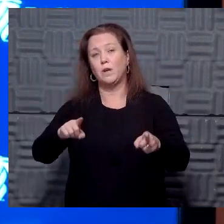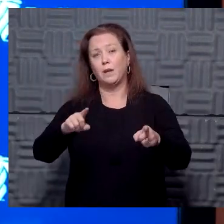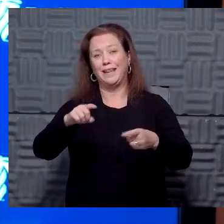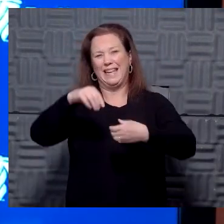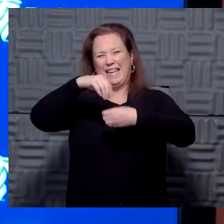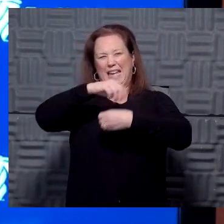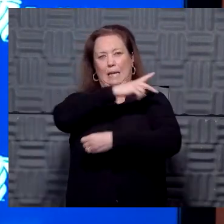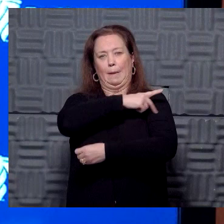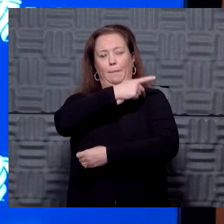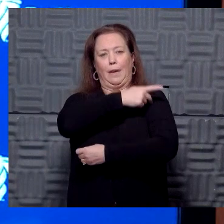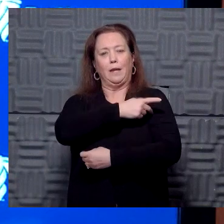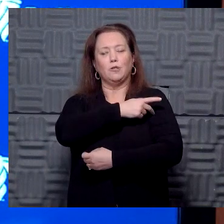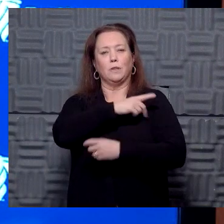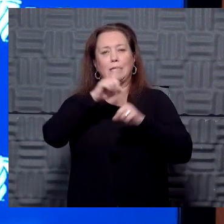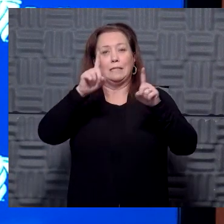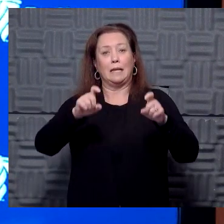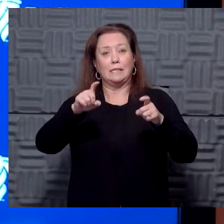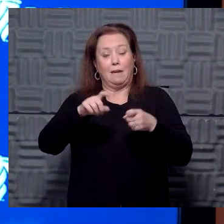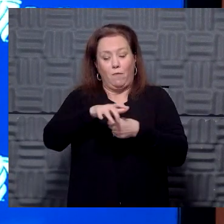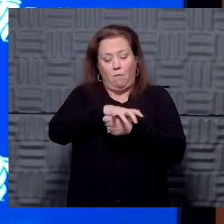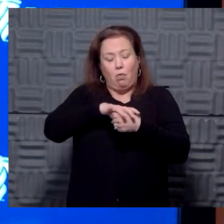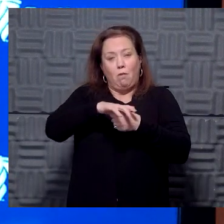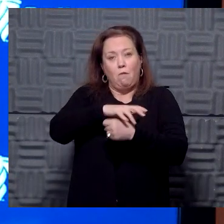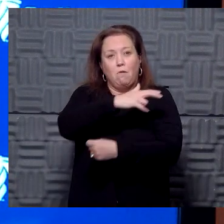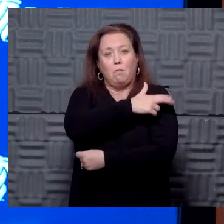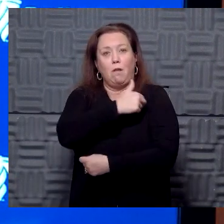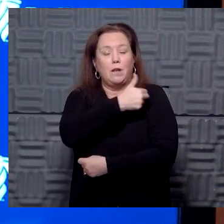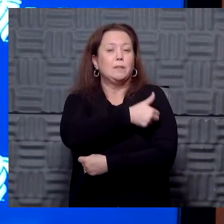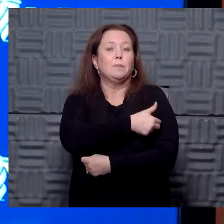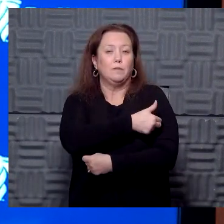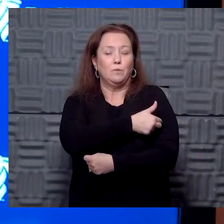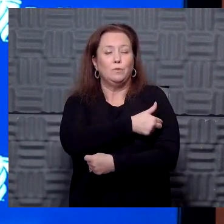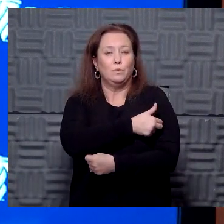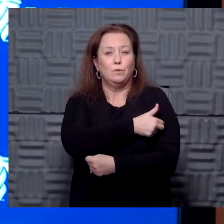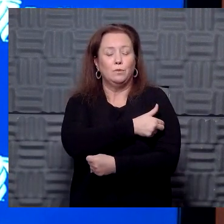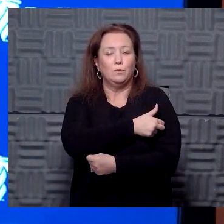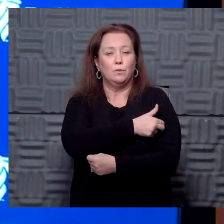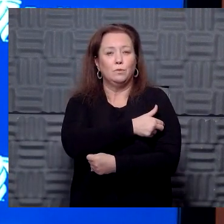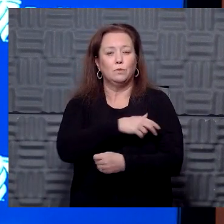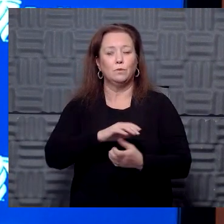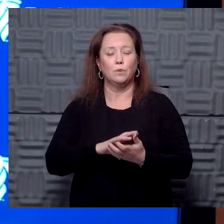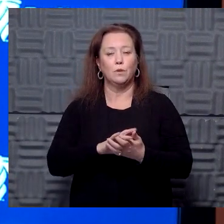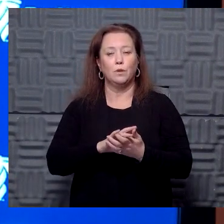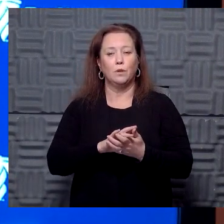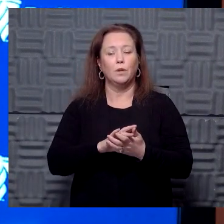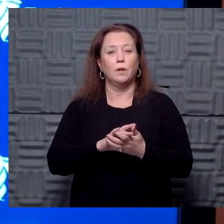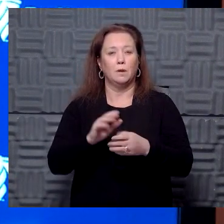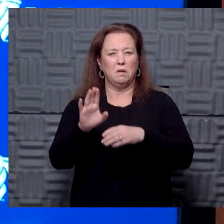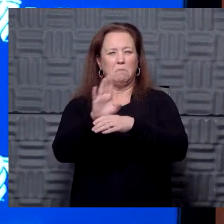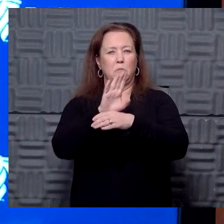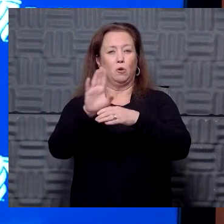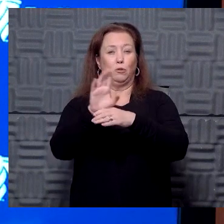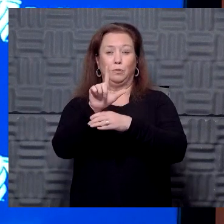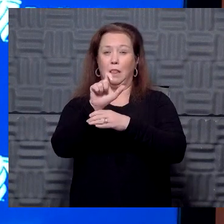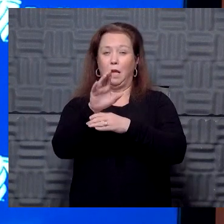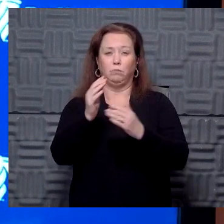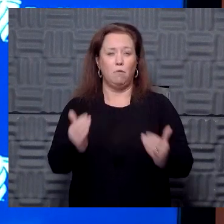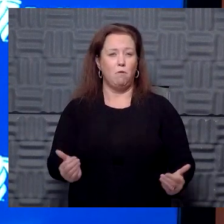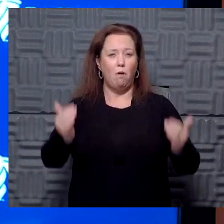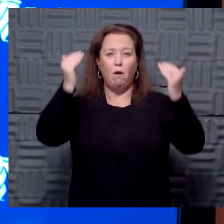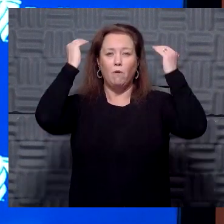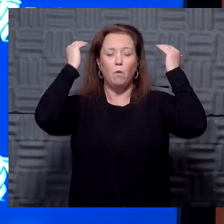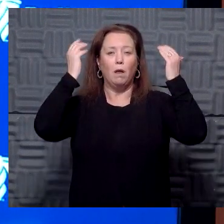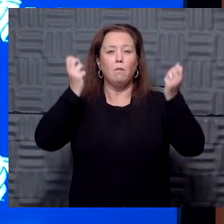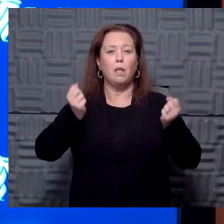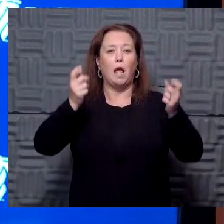inpatient testing for a couple of local hospitals. The commercial labs are overwhelmed with the number